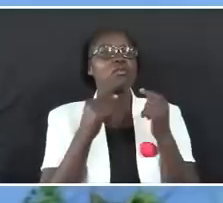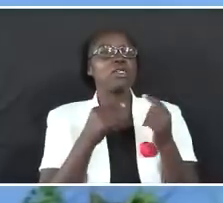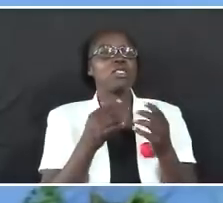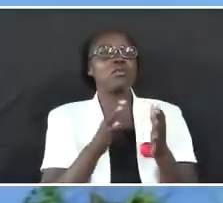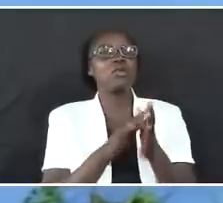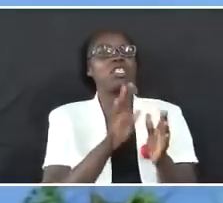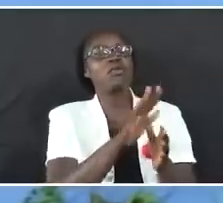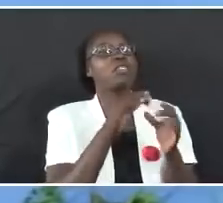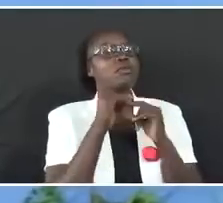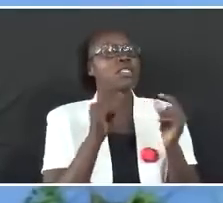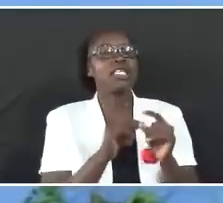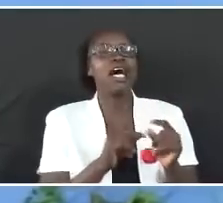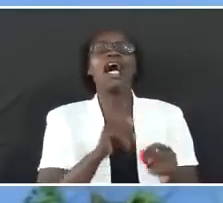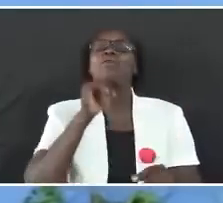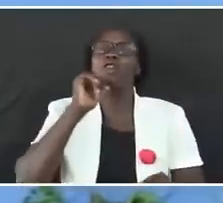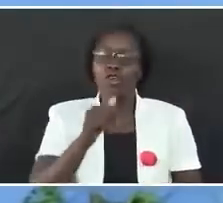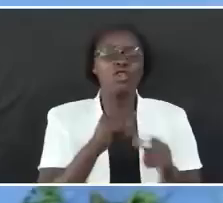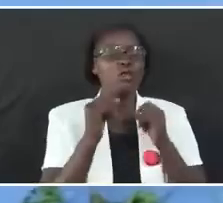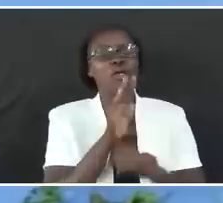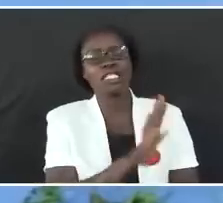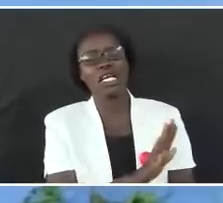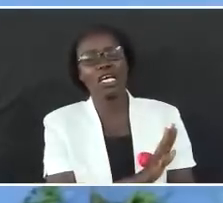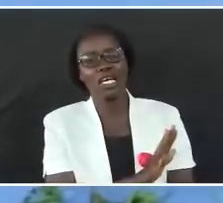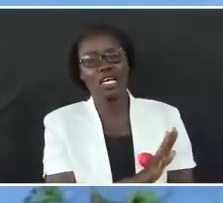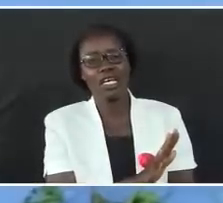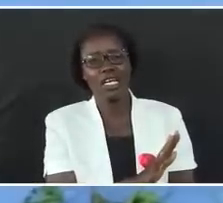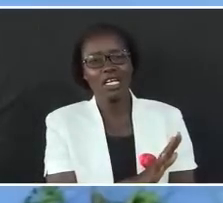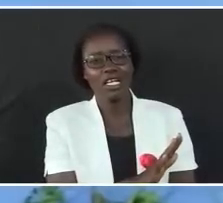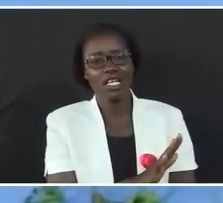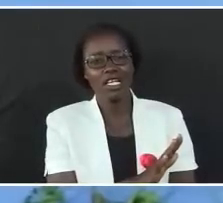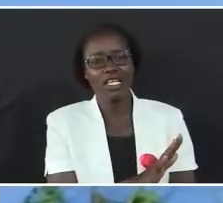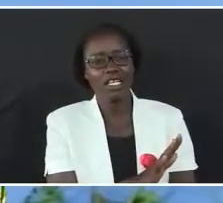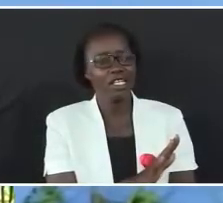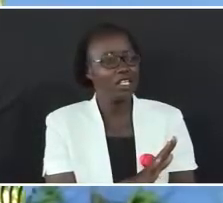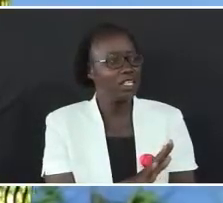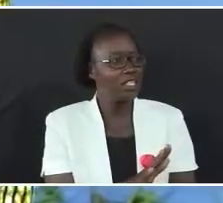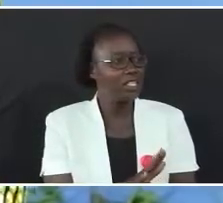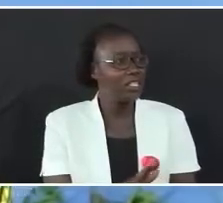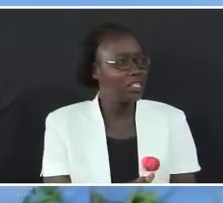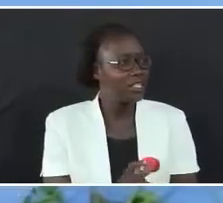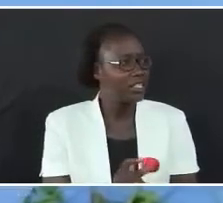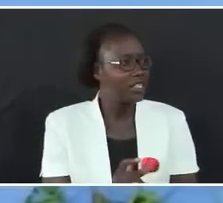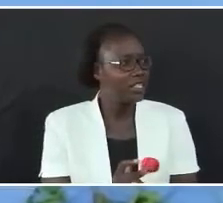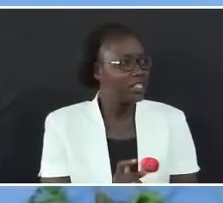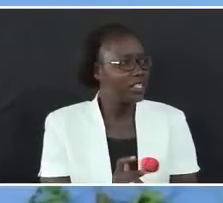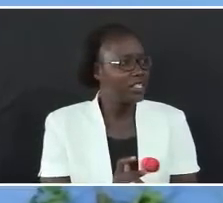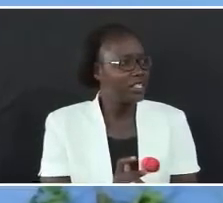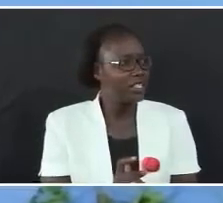his pastor. I am not.